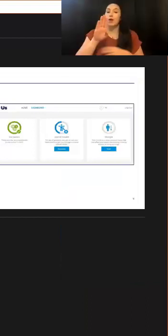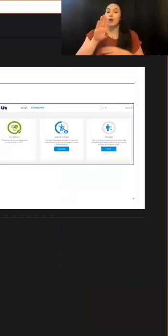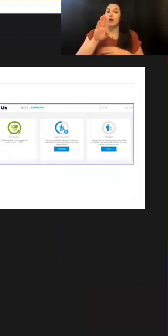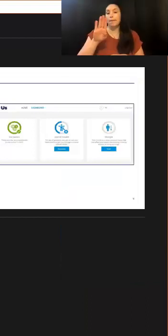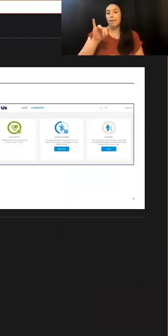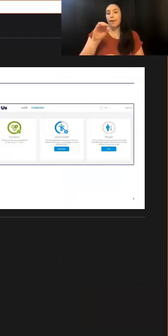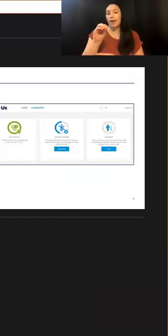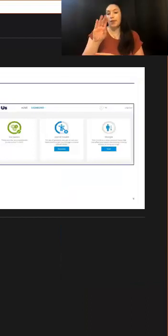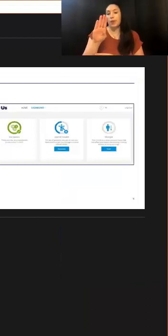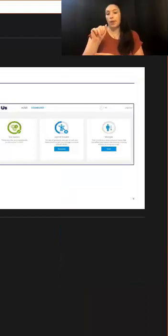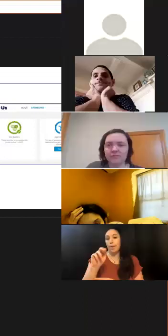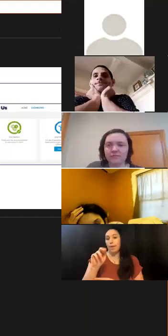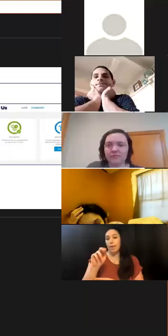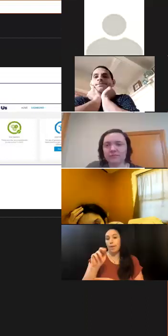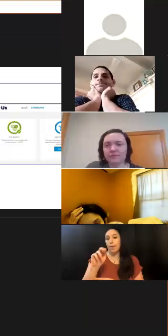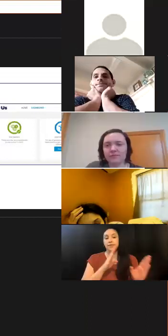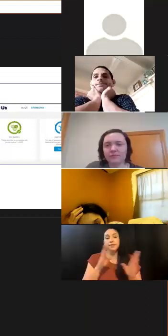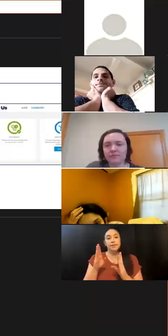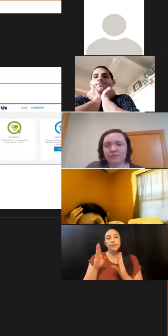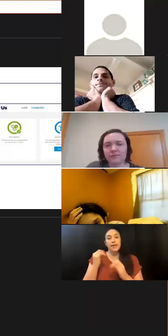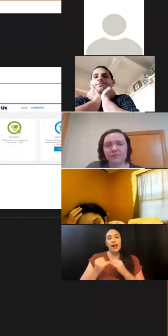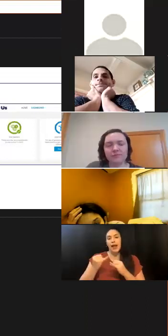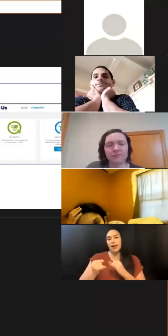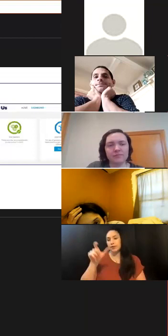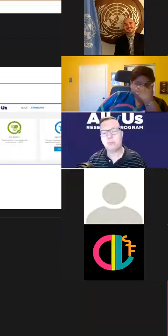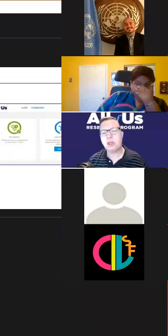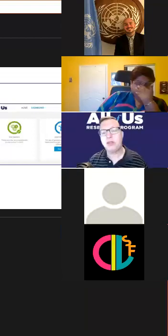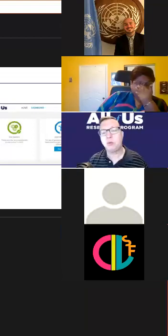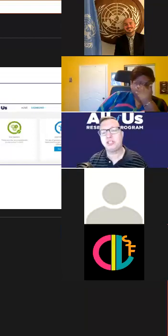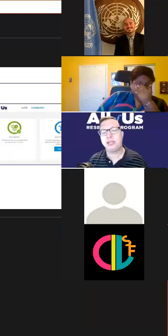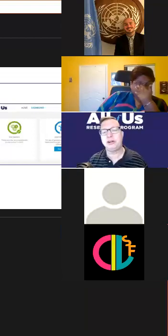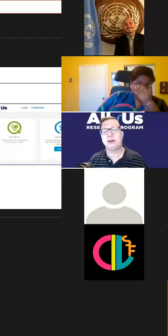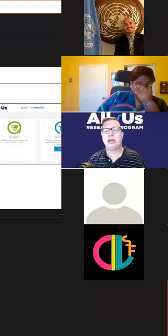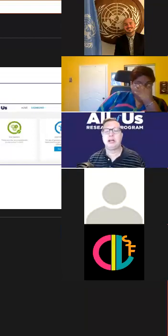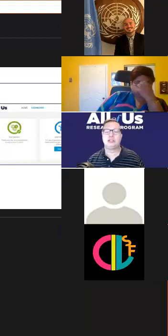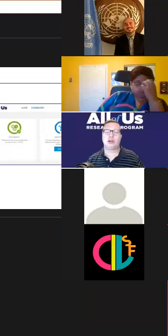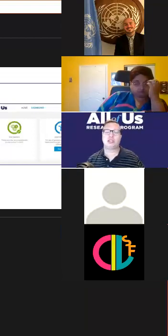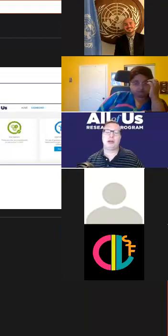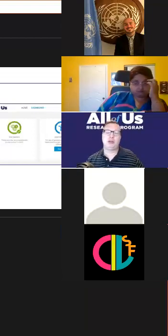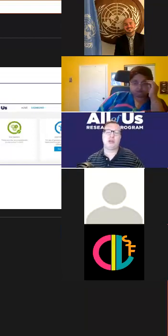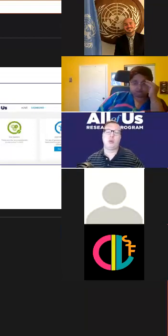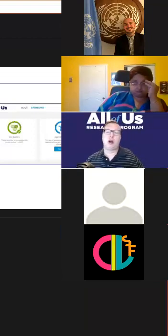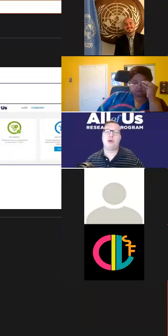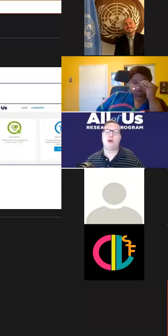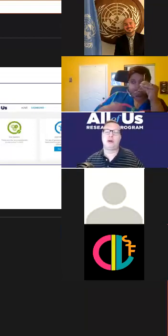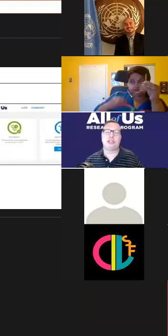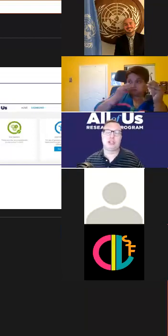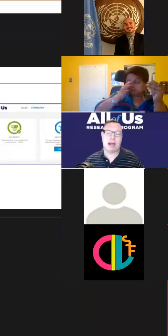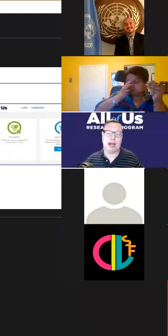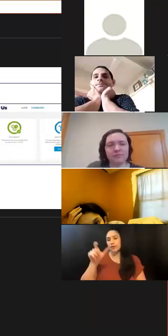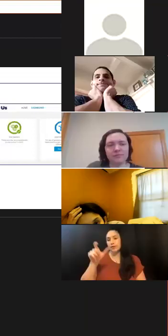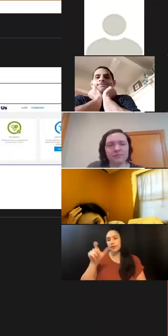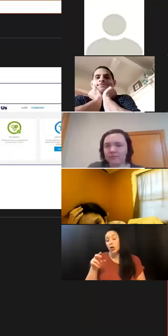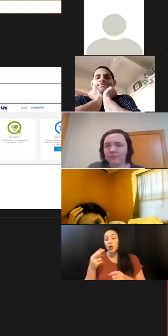on. And then the fifth column that we see here talks about using wearable or